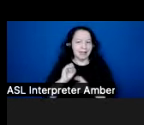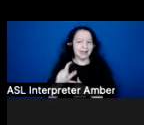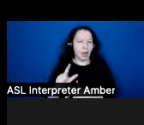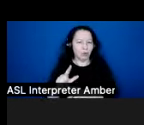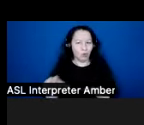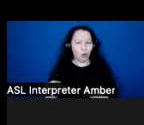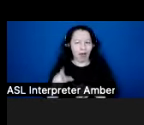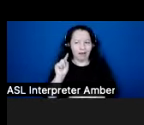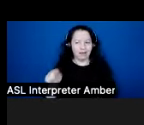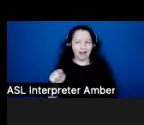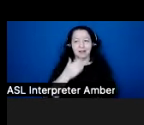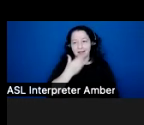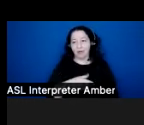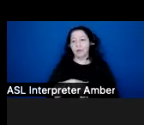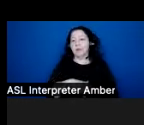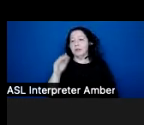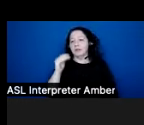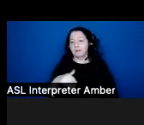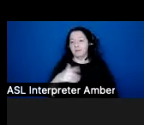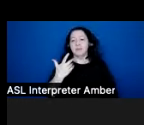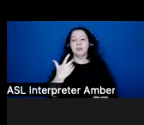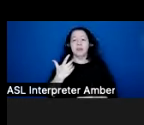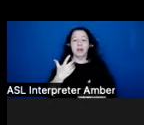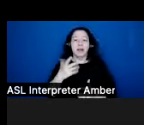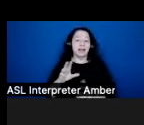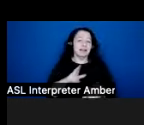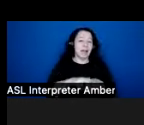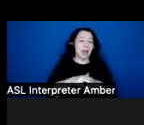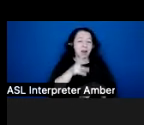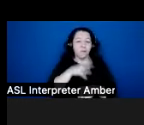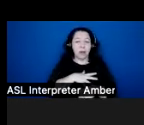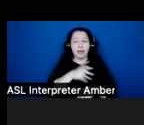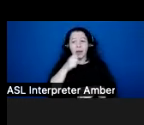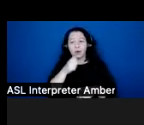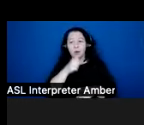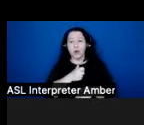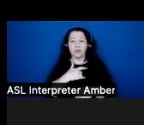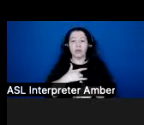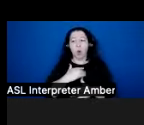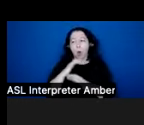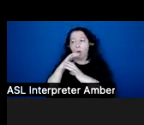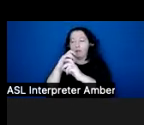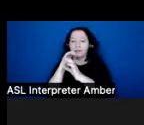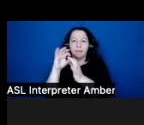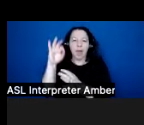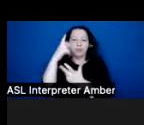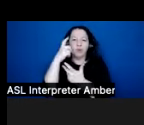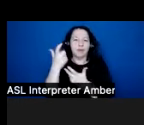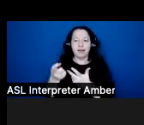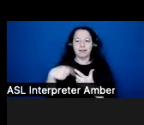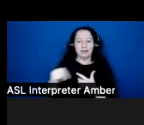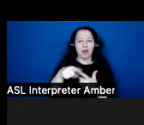be inappropriate towards Native women and girls. Yes, thank you so much, Holly Elk. And then Rose says, can be asking about